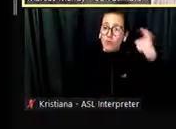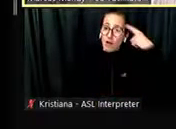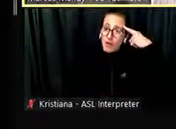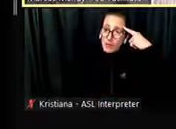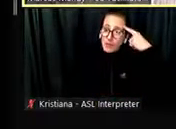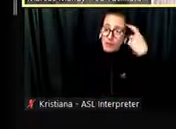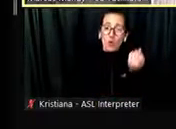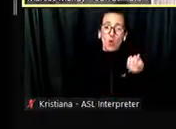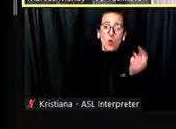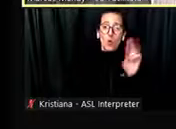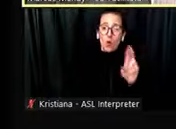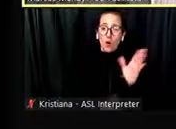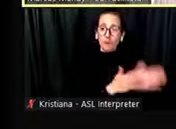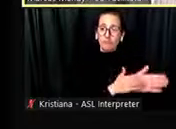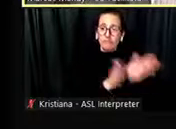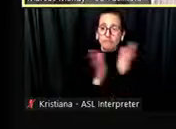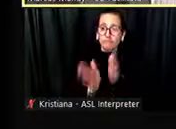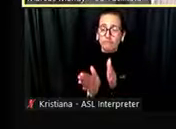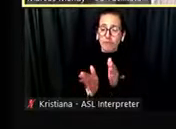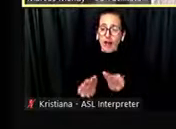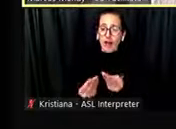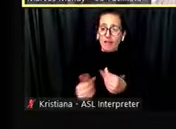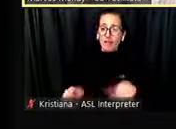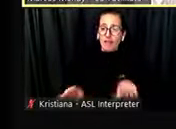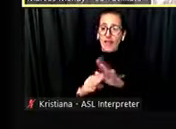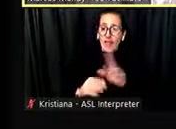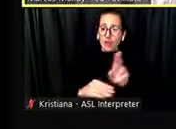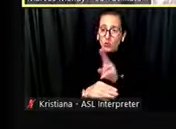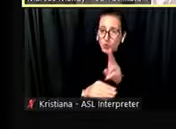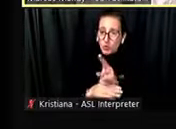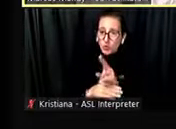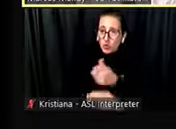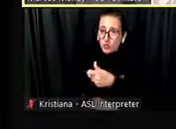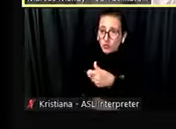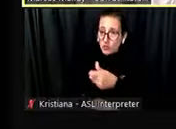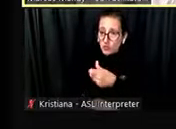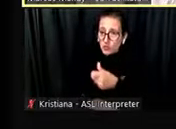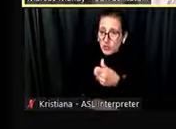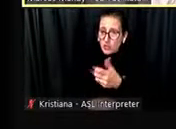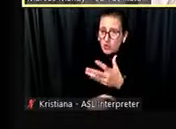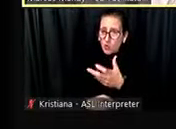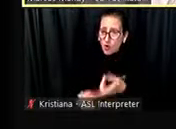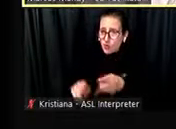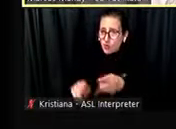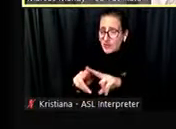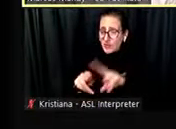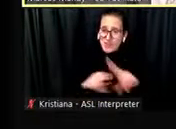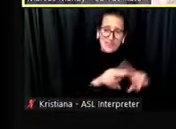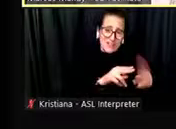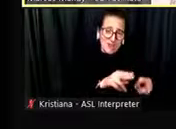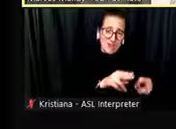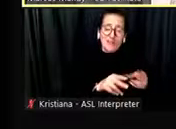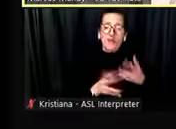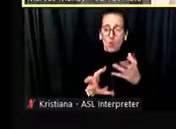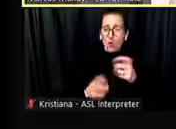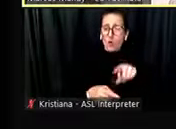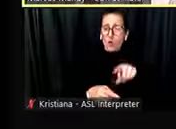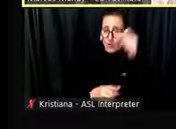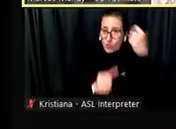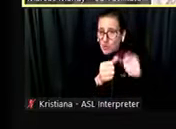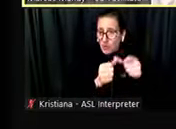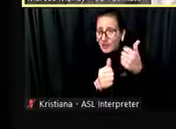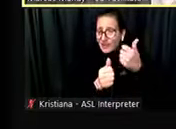what you want to increase or decrease, keep these areas in mind. And so with that frame, I want you